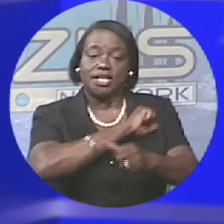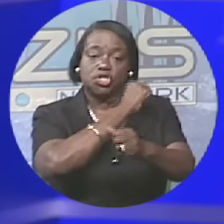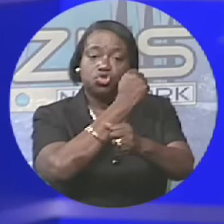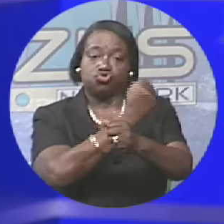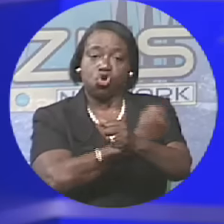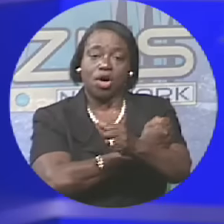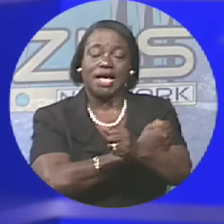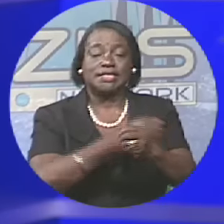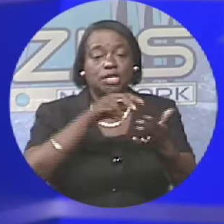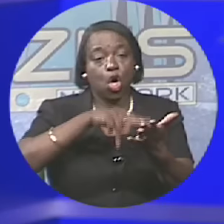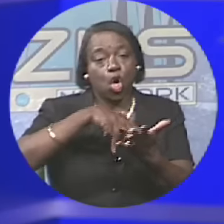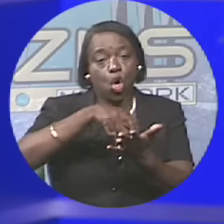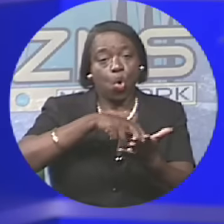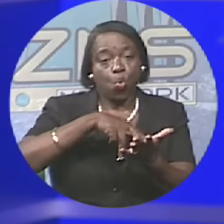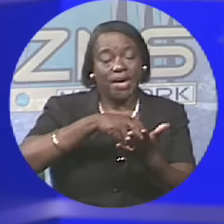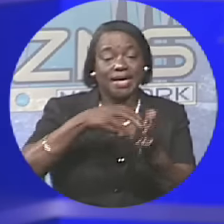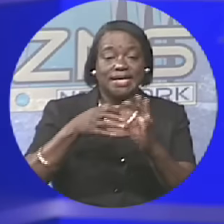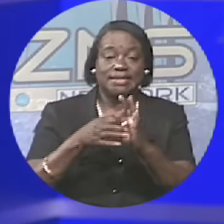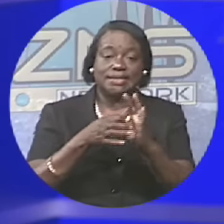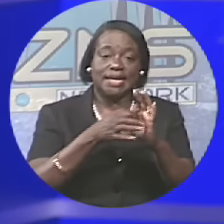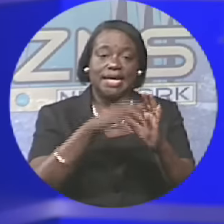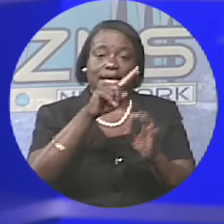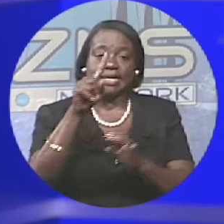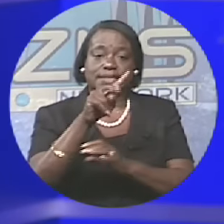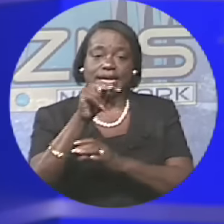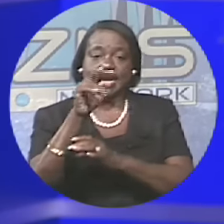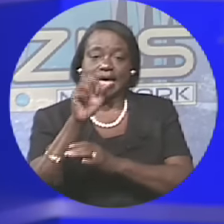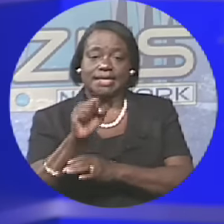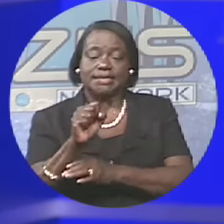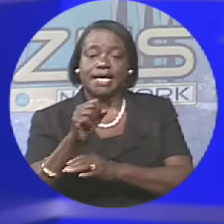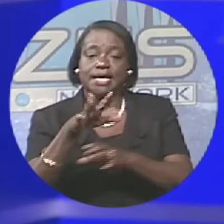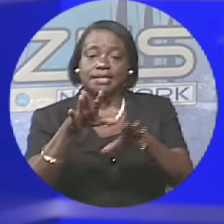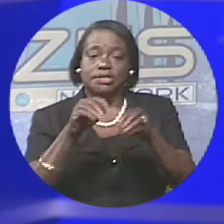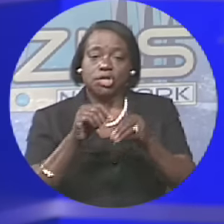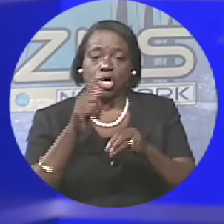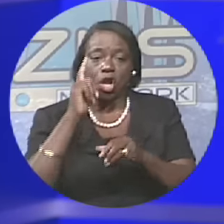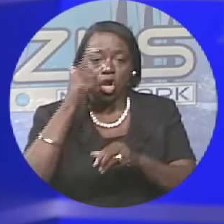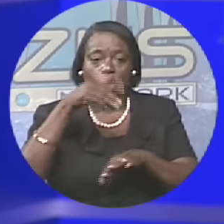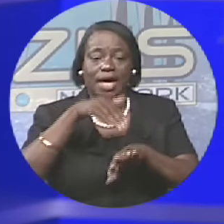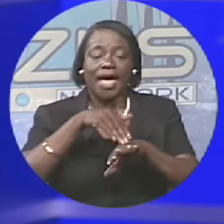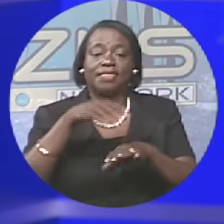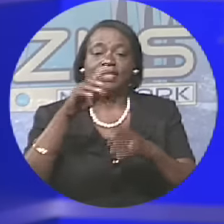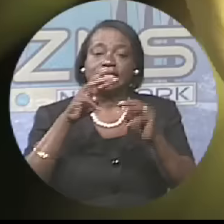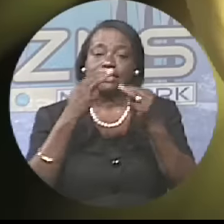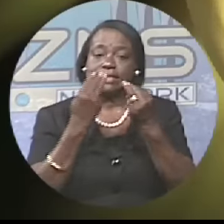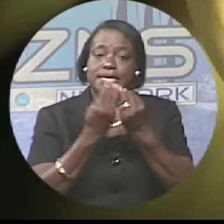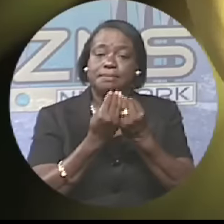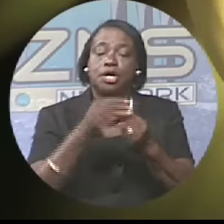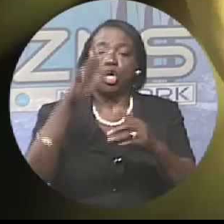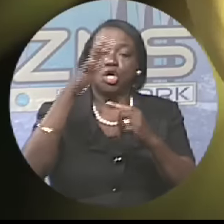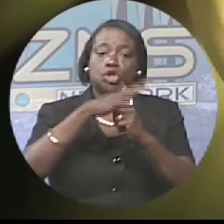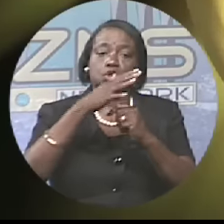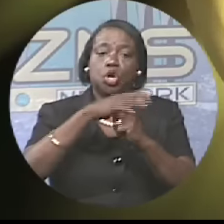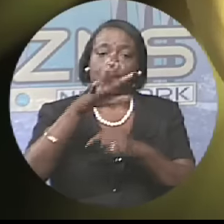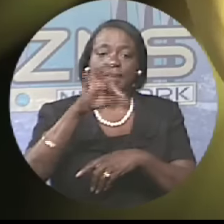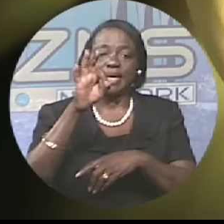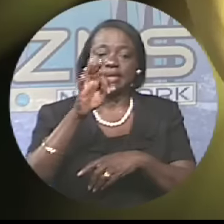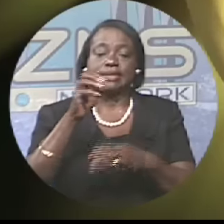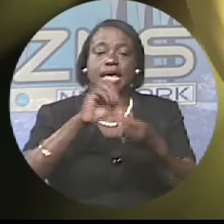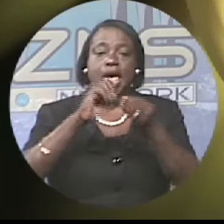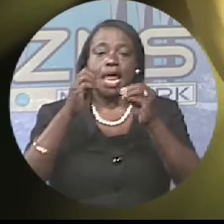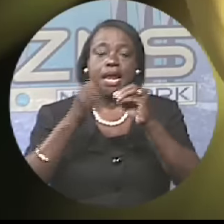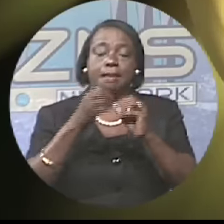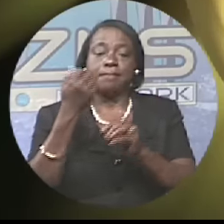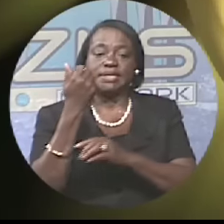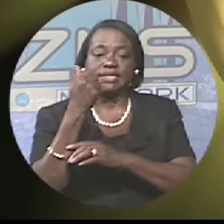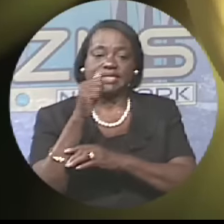took a close look at the teams and how well they performed this year. Here's our top 10 picks. Coming in at number 10, we start with the